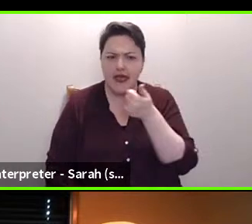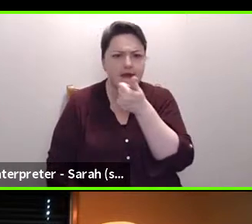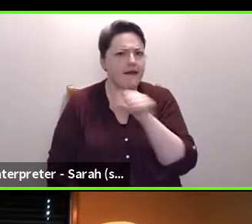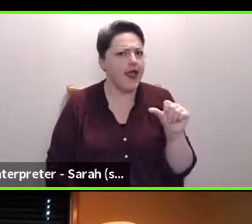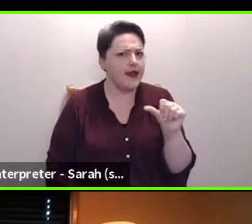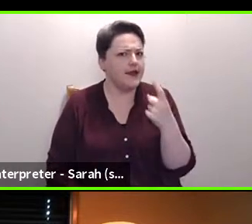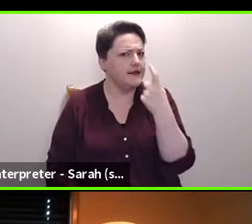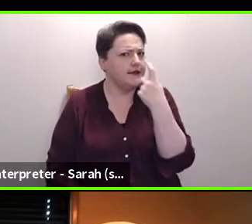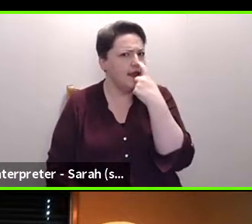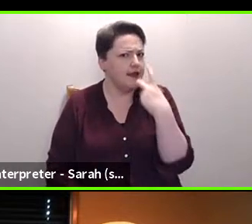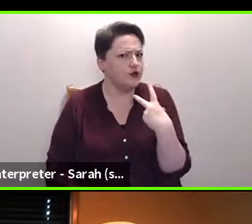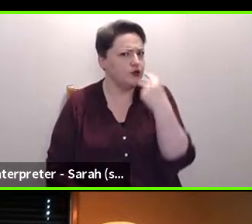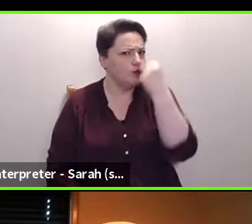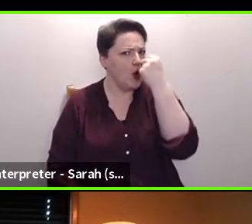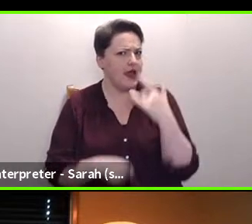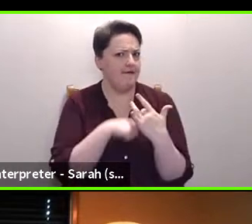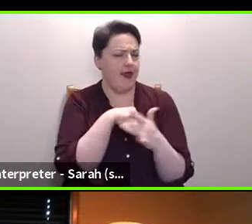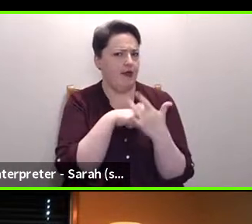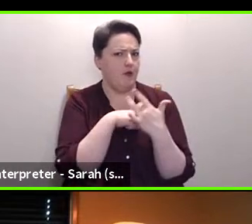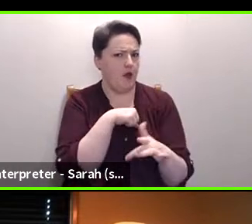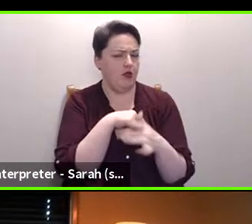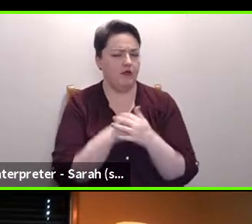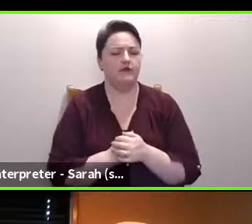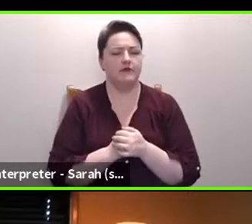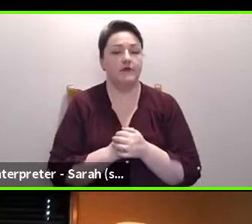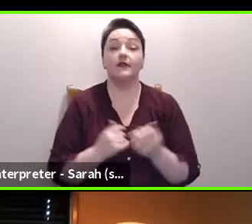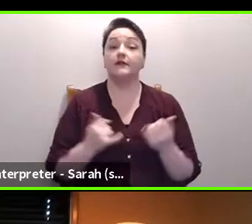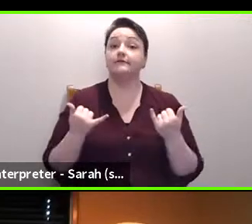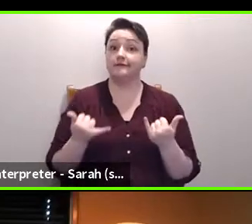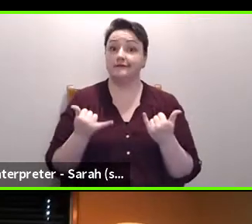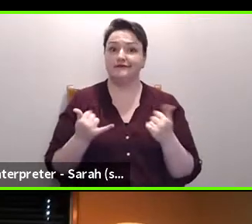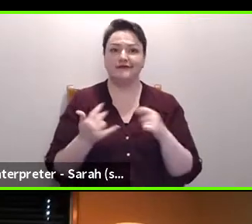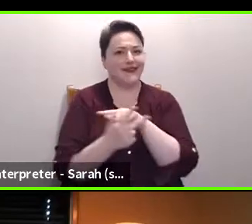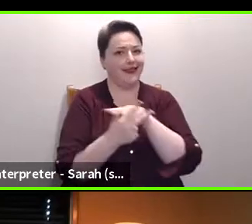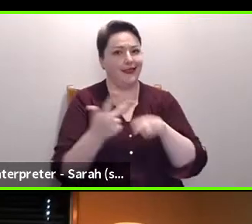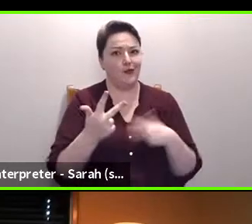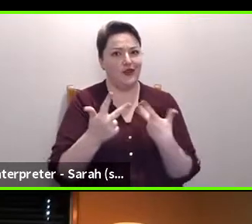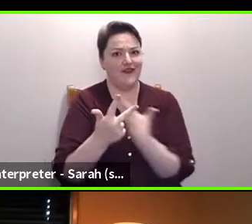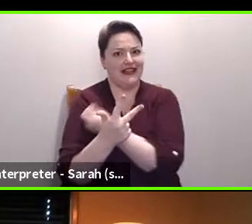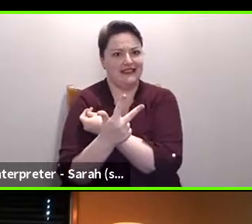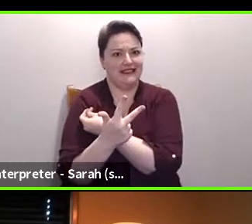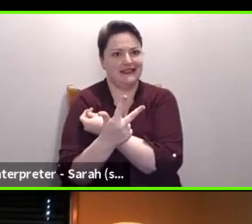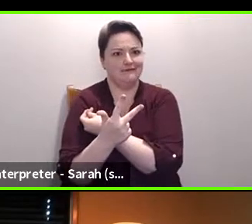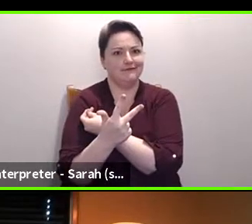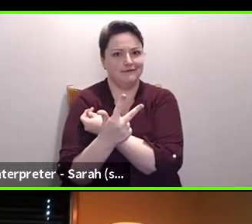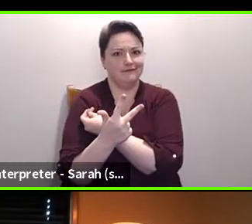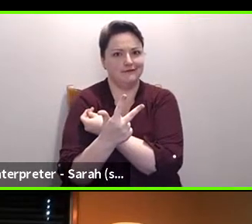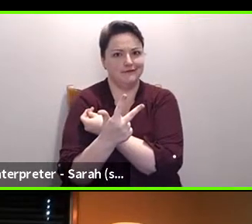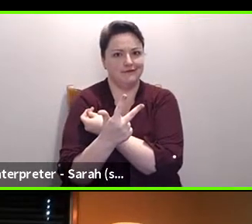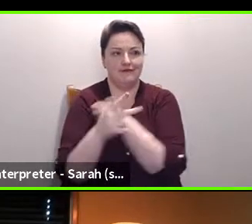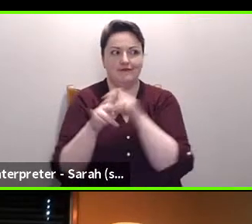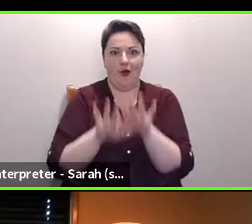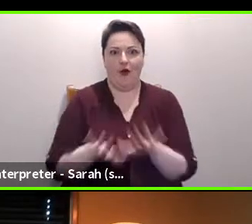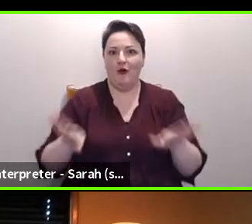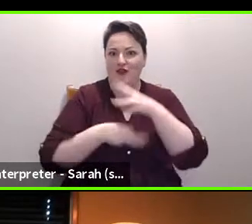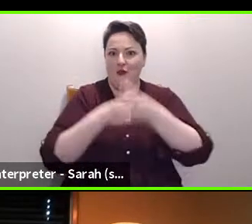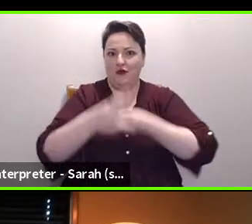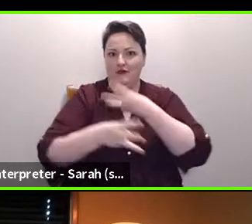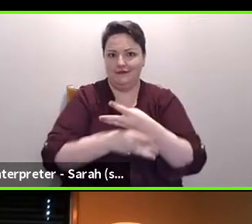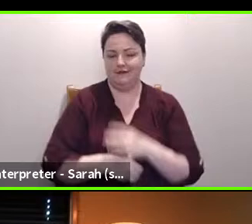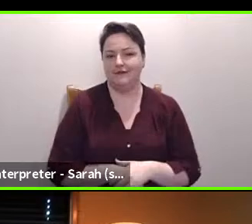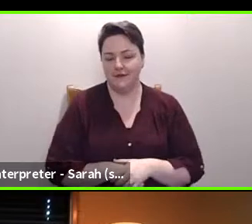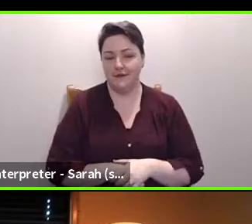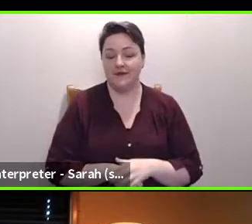sprays currently available. So there are currently only 3 types of vaccines available worldwide. There is